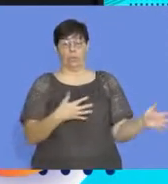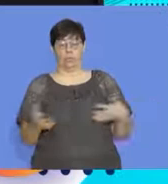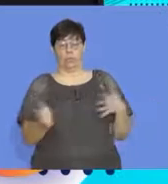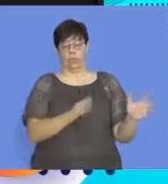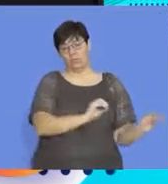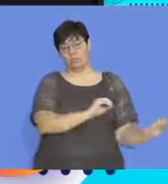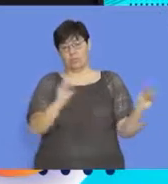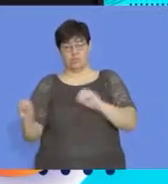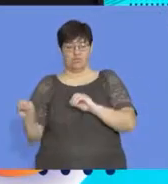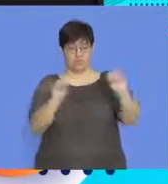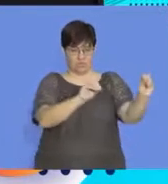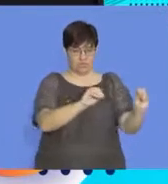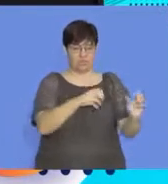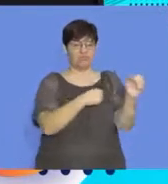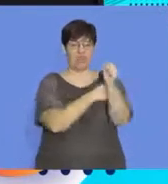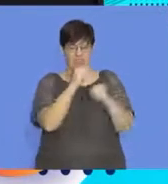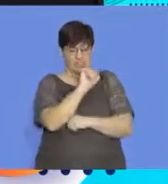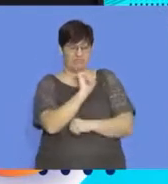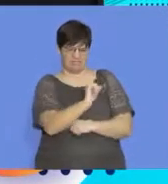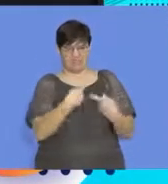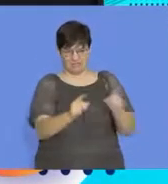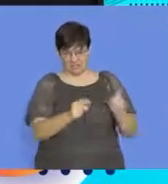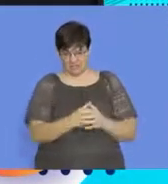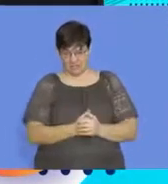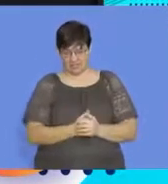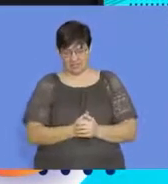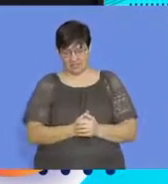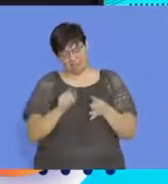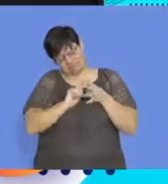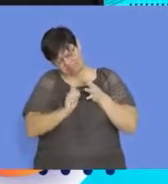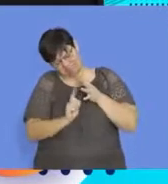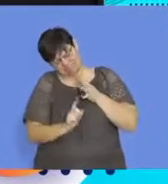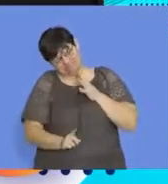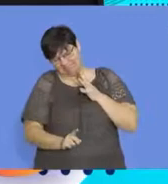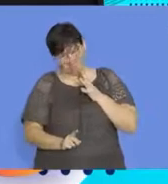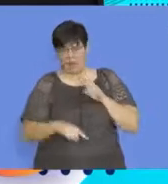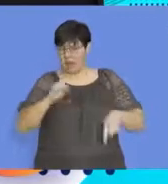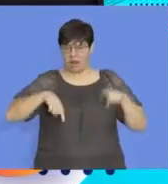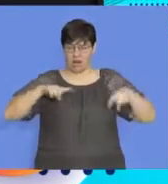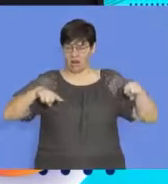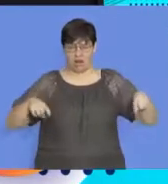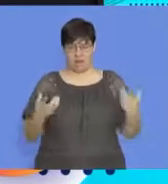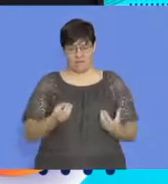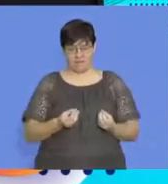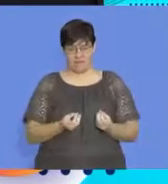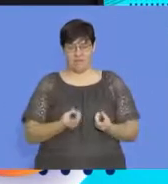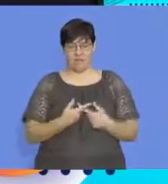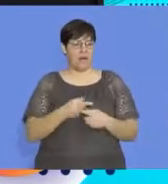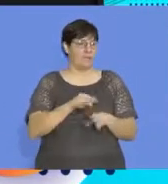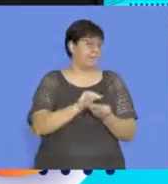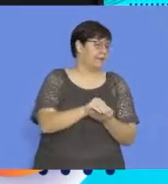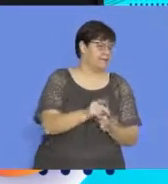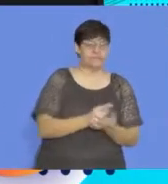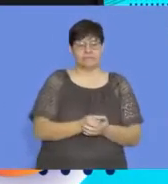and they might have a different structure as well. Guys, there are lots of different varieties of mice and